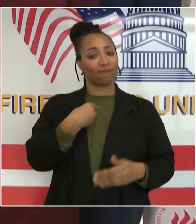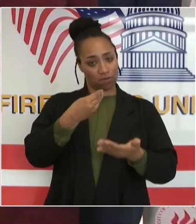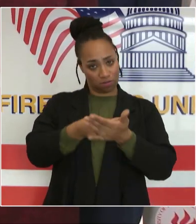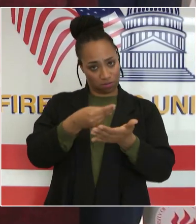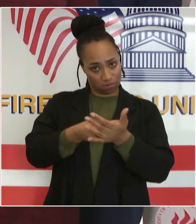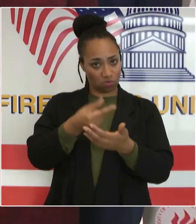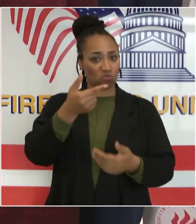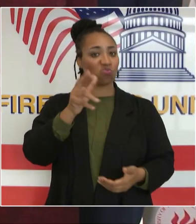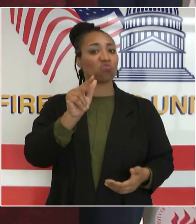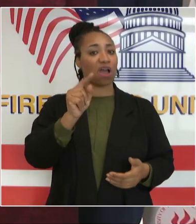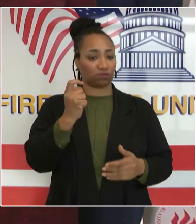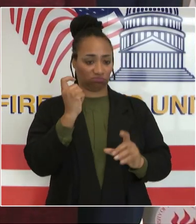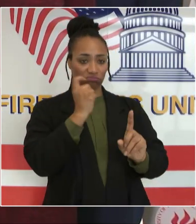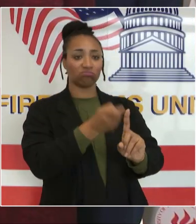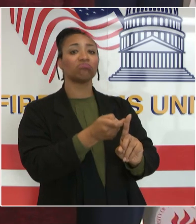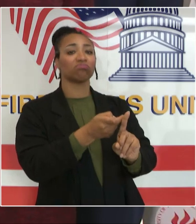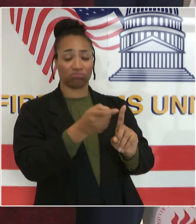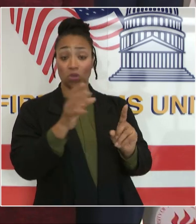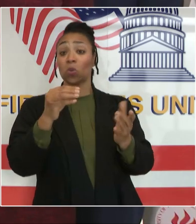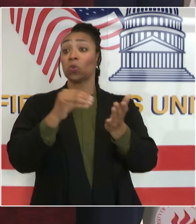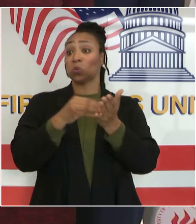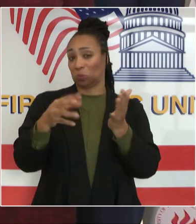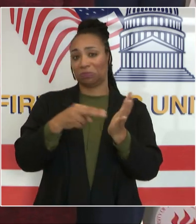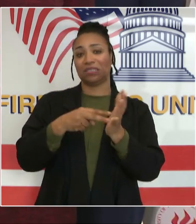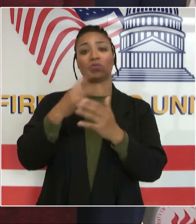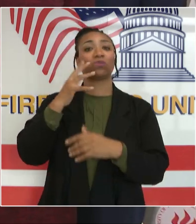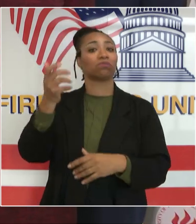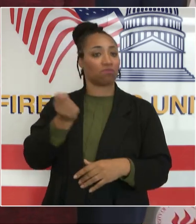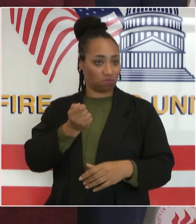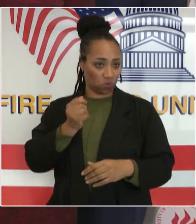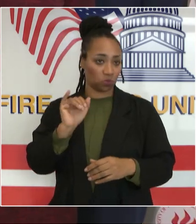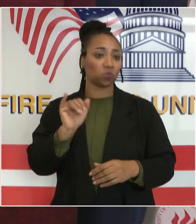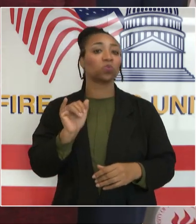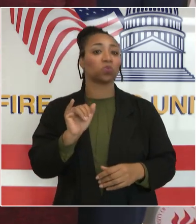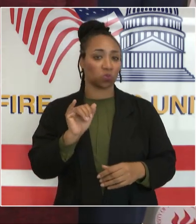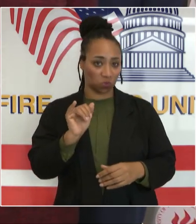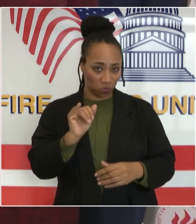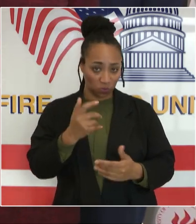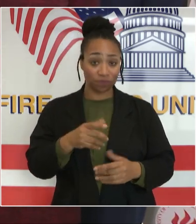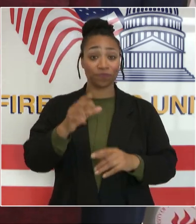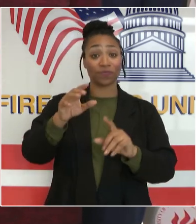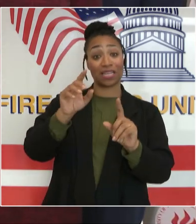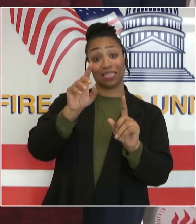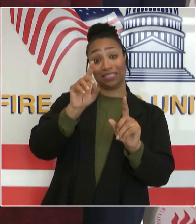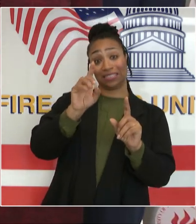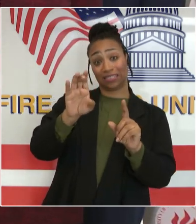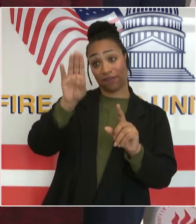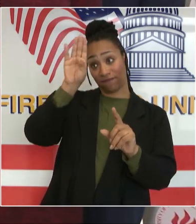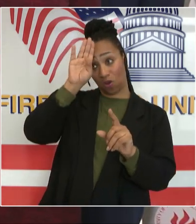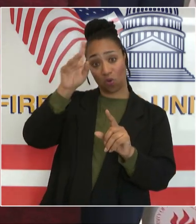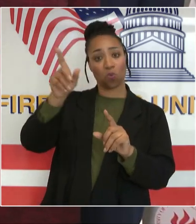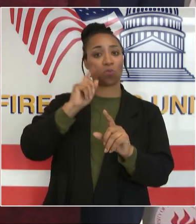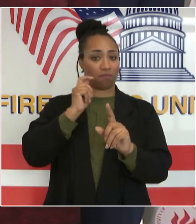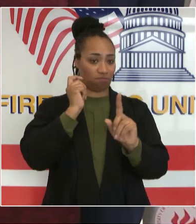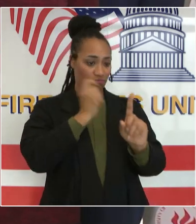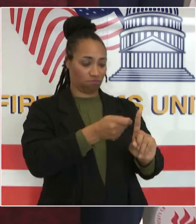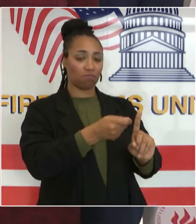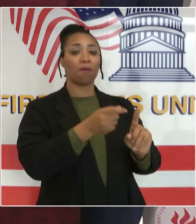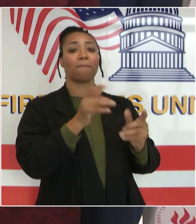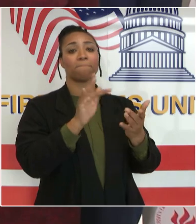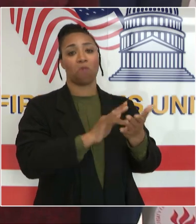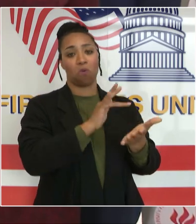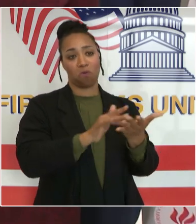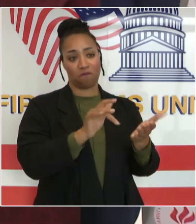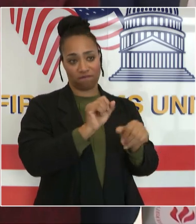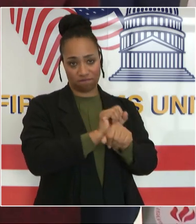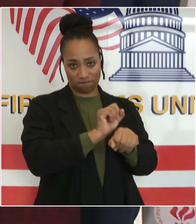department, we're going to pay the students' tuition to go. If for a student that is not an employee of the fire department. It